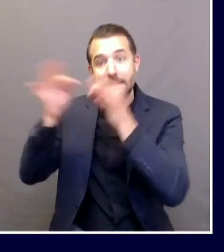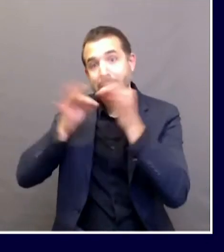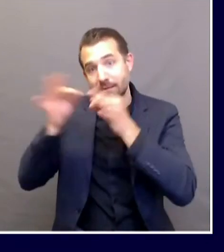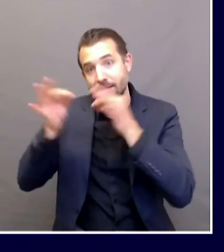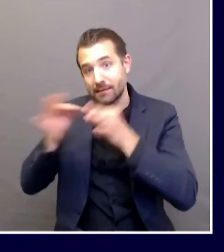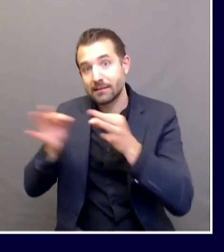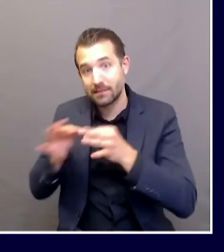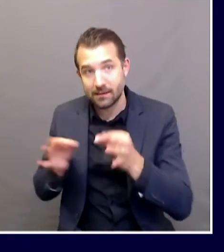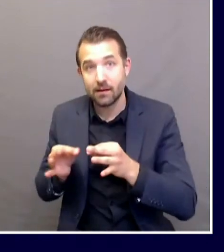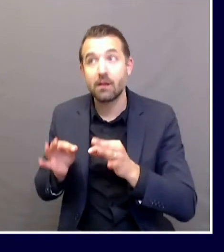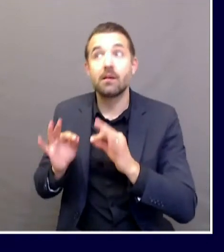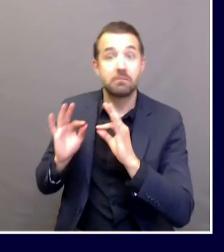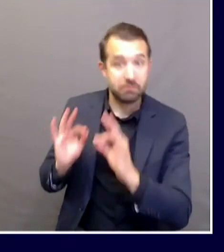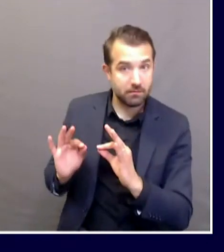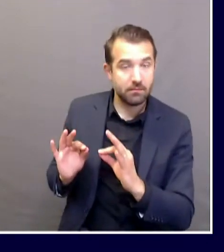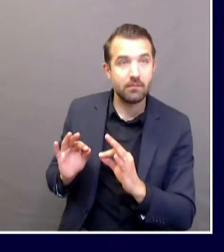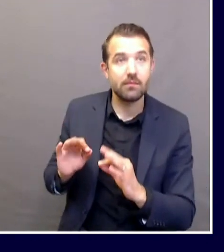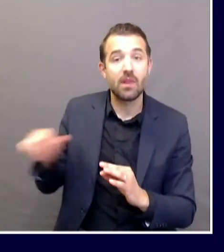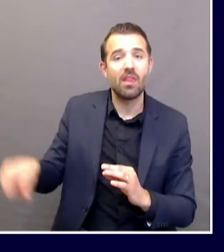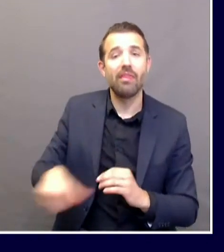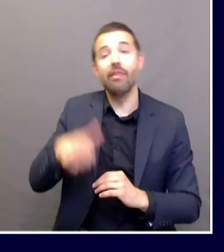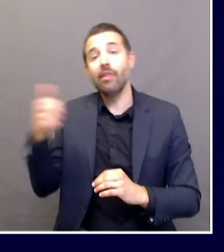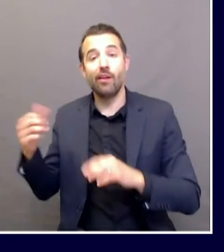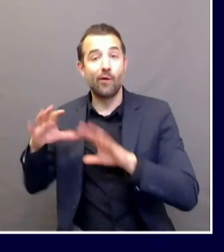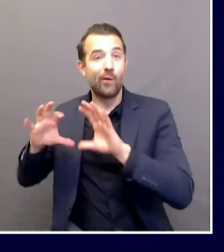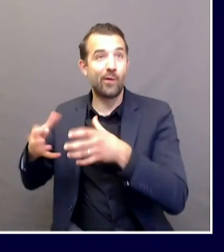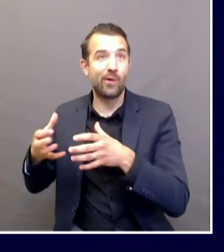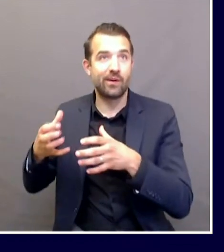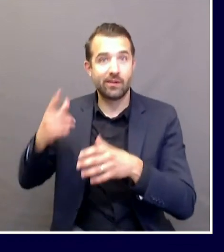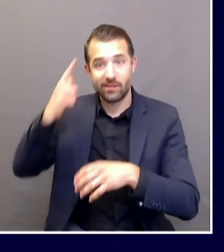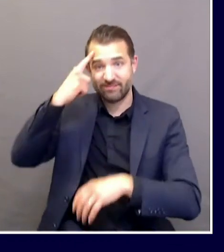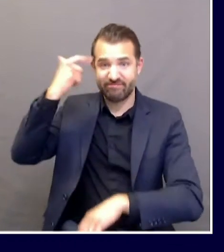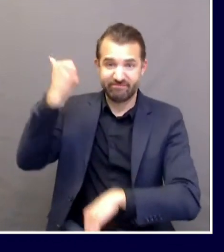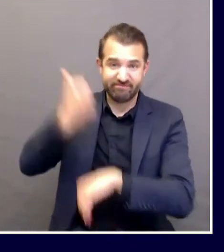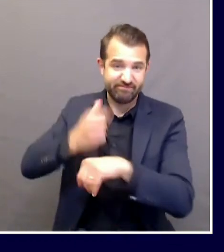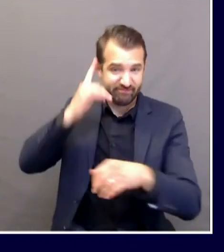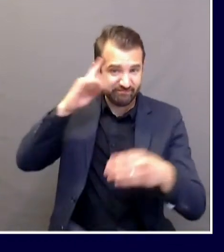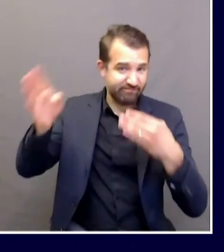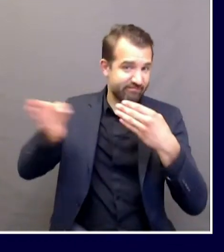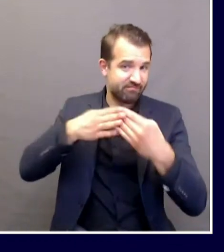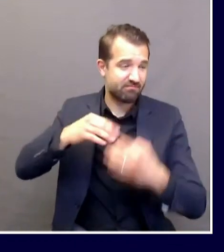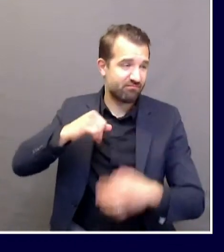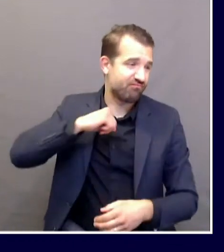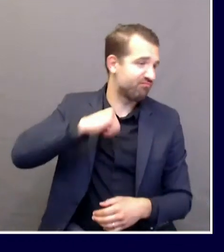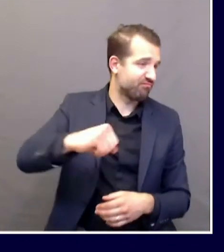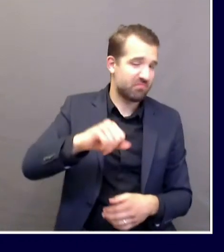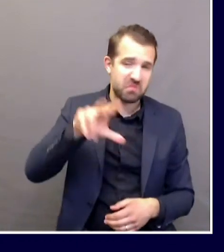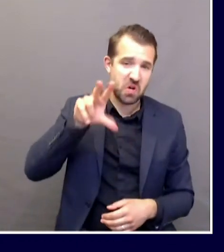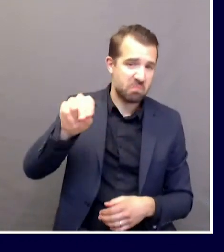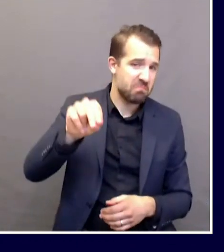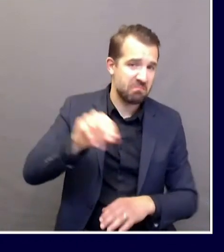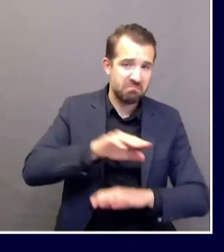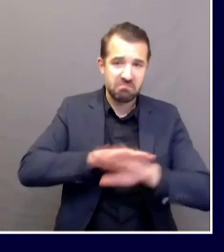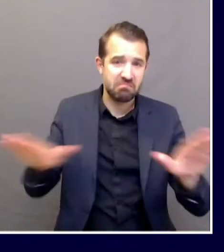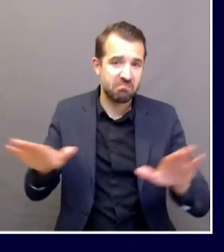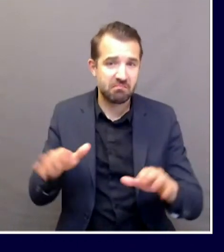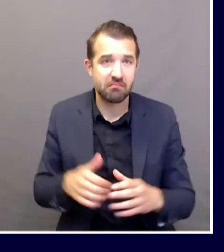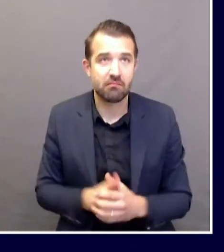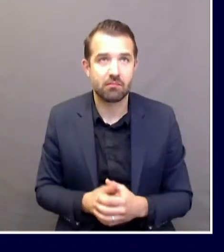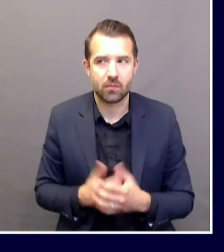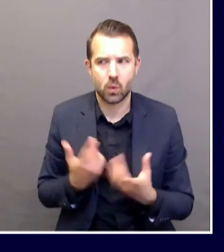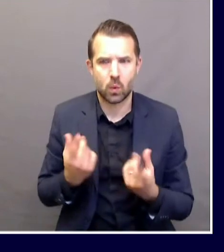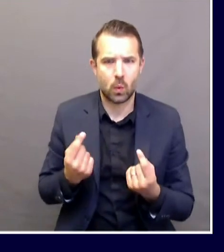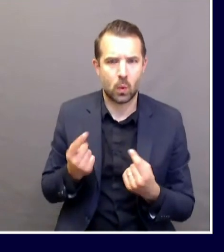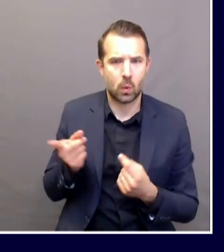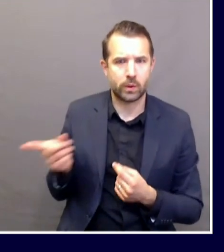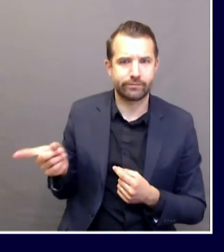sort. There, we've got more work to do. Maybe their doctor can play a role in that. So we're not saying that hesitancy or a lack